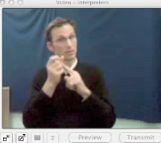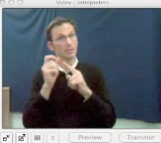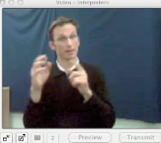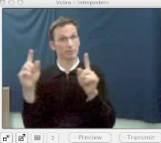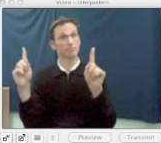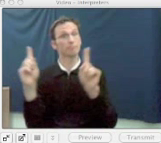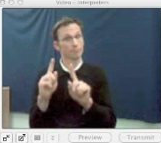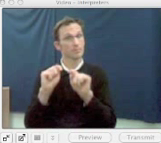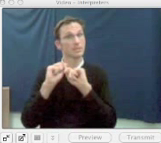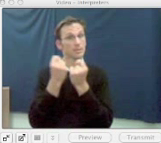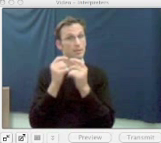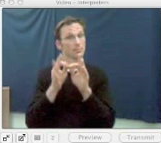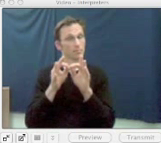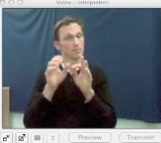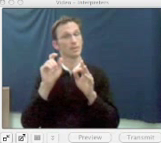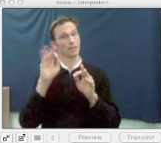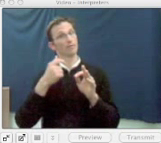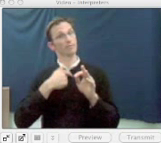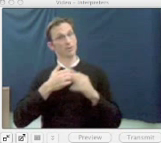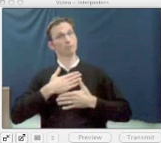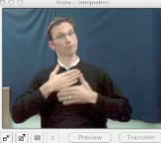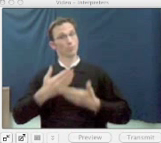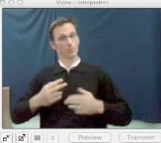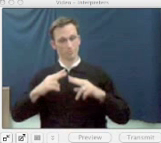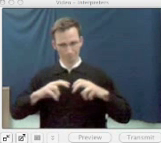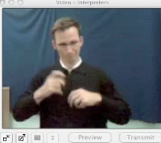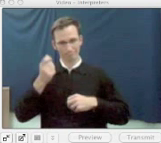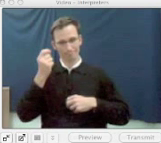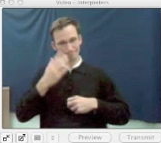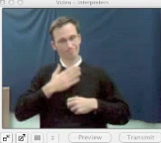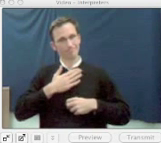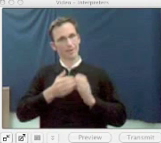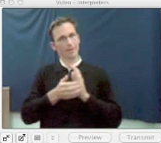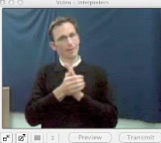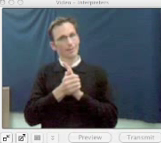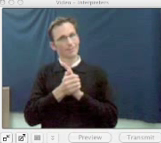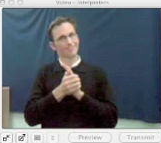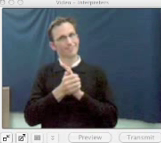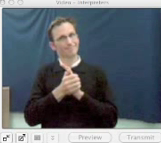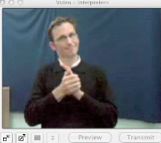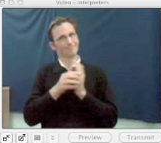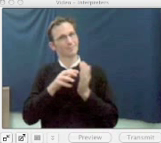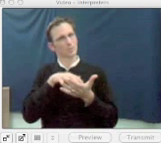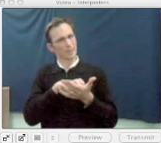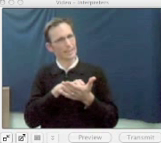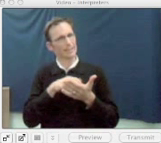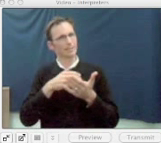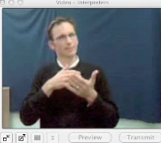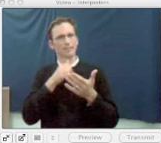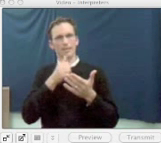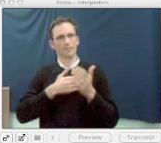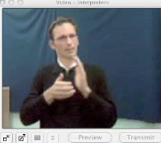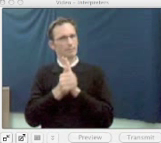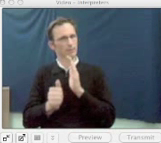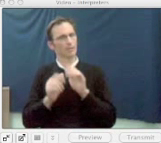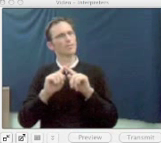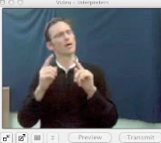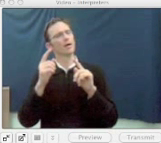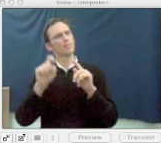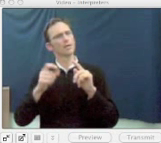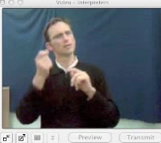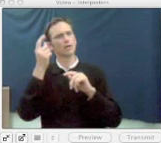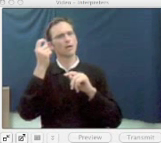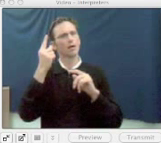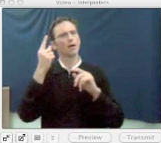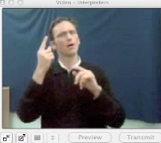willing to recognize your weaknesses, or quite frankly, not recognize your weaknesses, but recognize the lighter